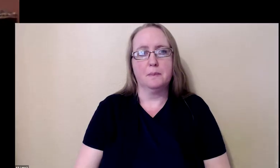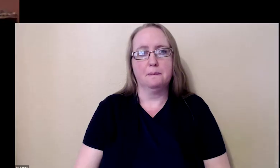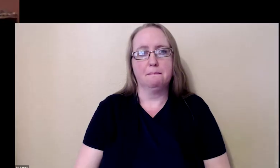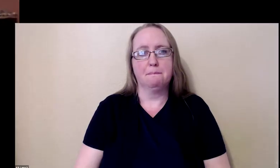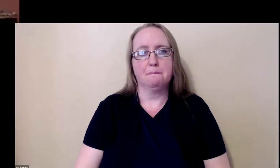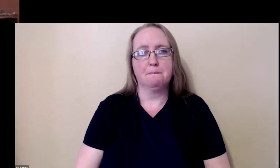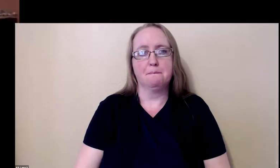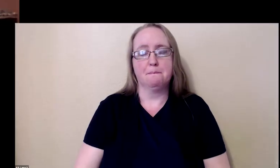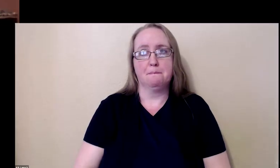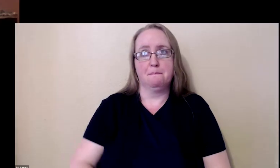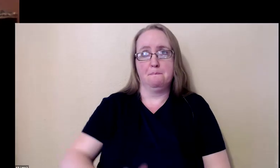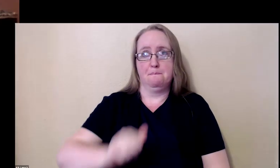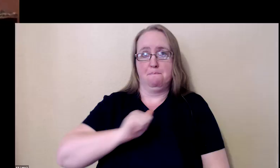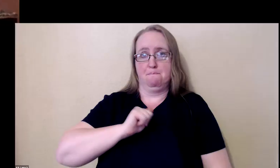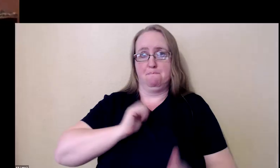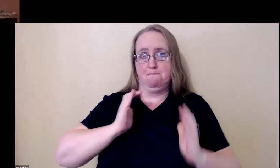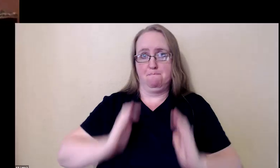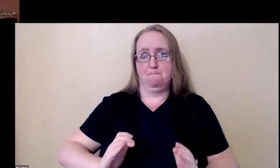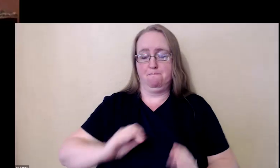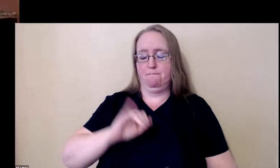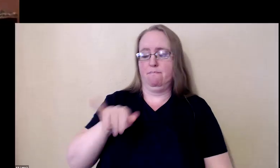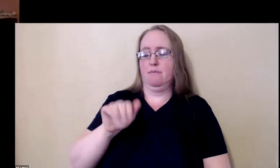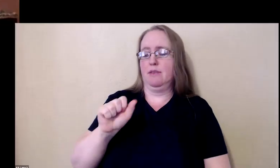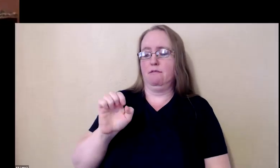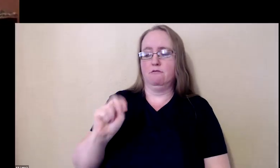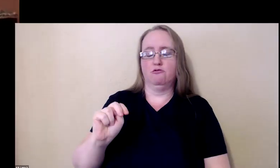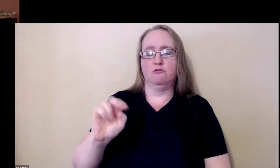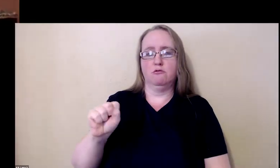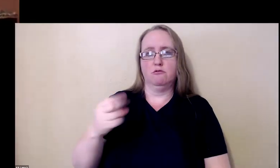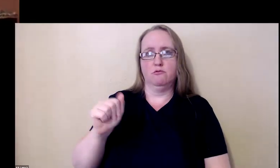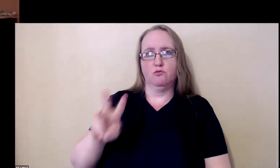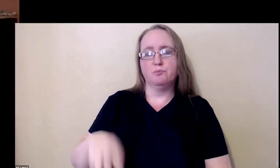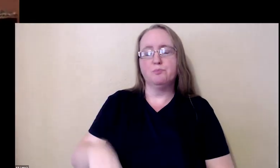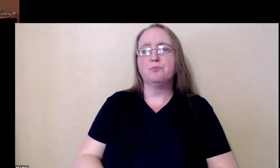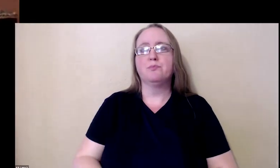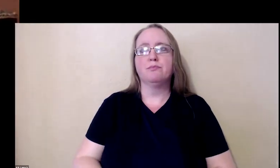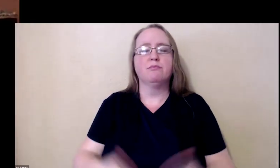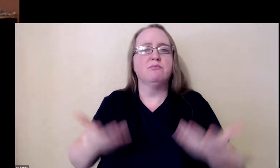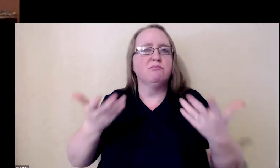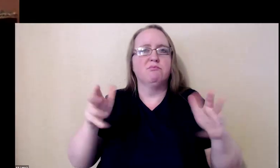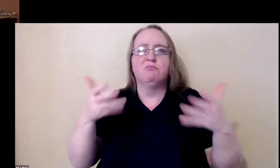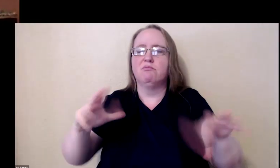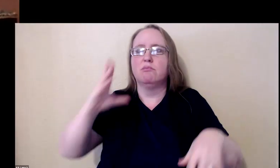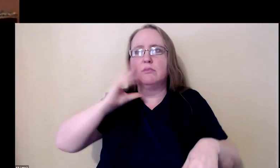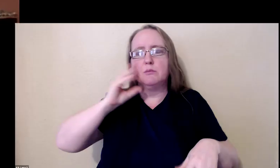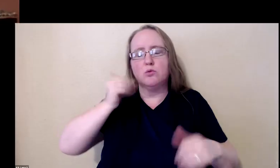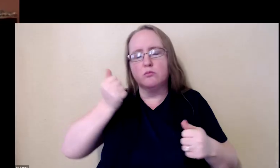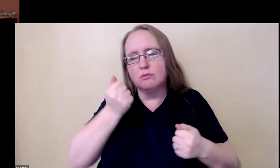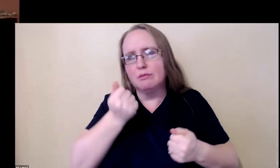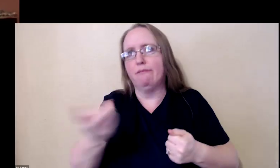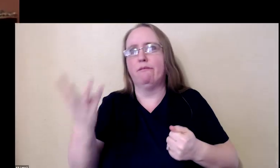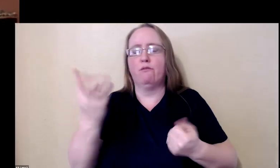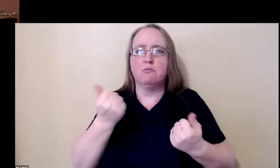Myself, as a customer, my name is Jason Shaw. I have already experienced multiple attempts at